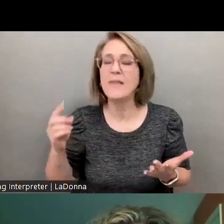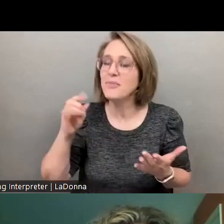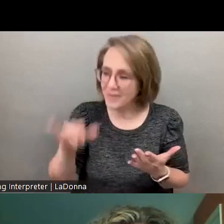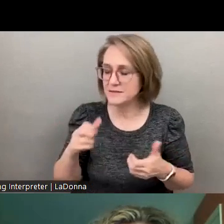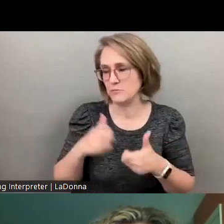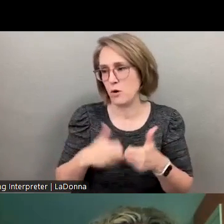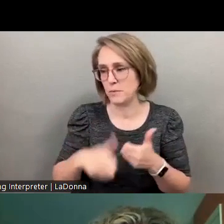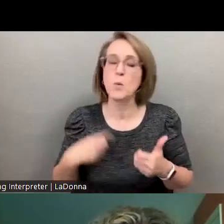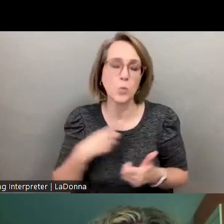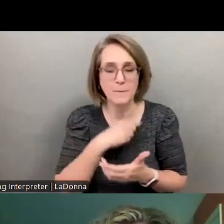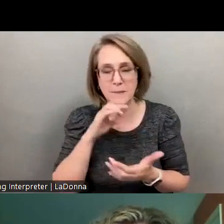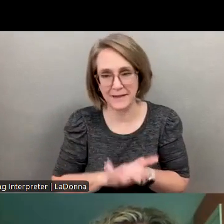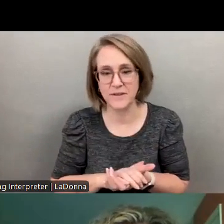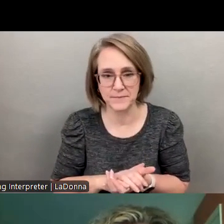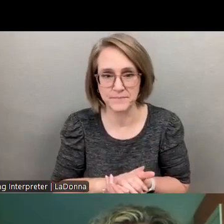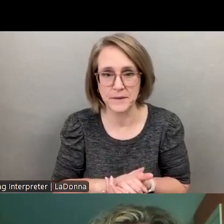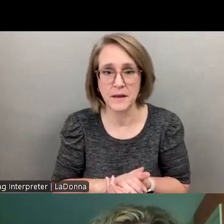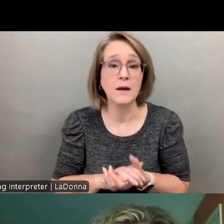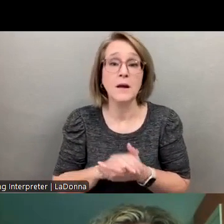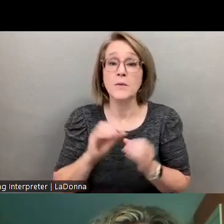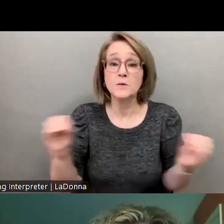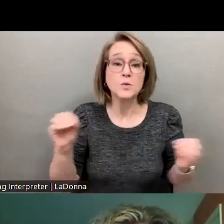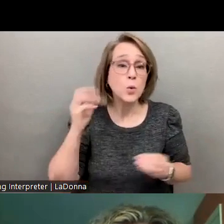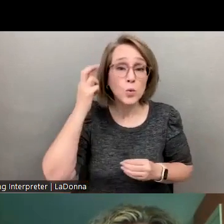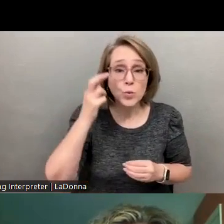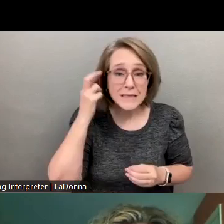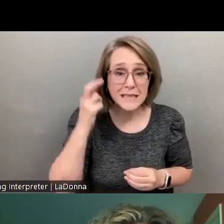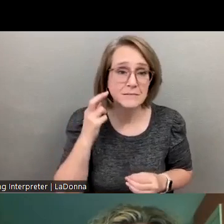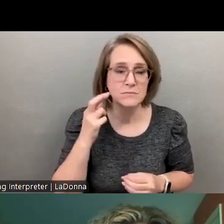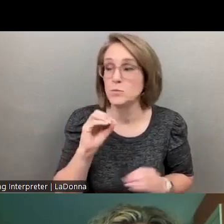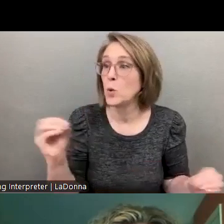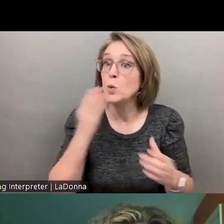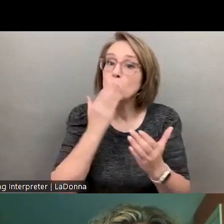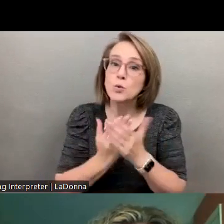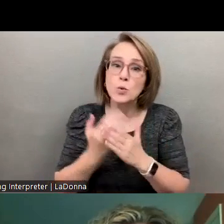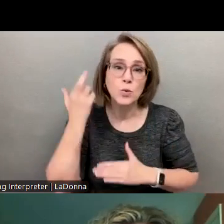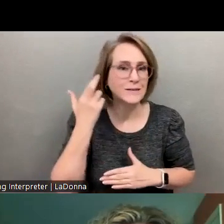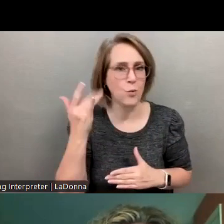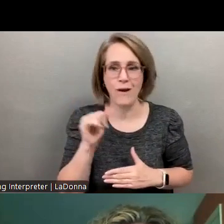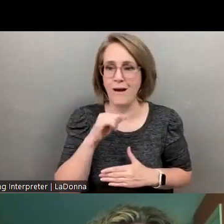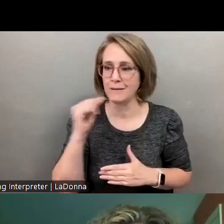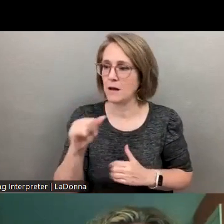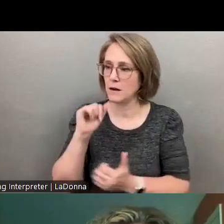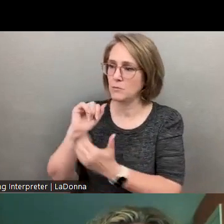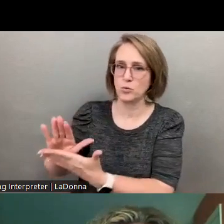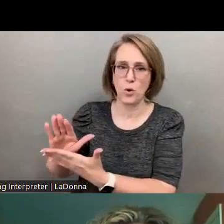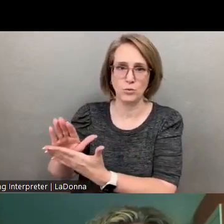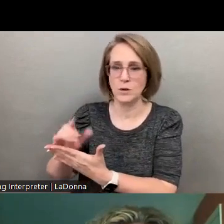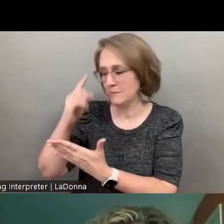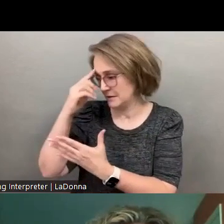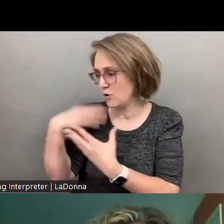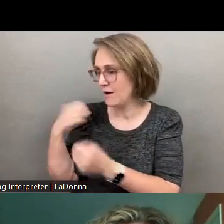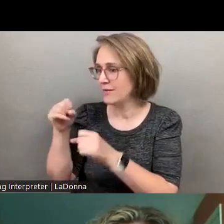problem. There is no reason, no good reason at least, why we shouldn't treat mental health as exactly